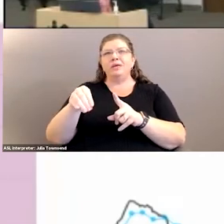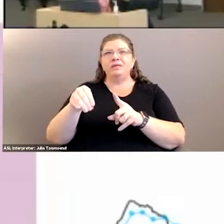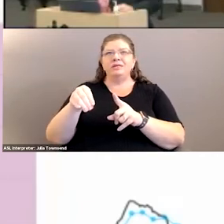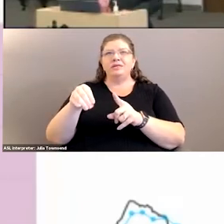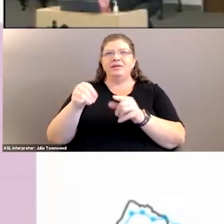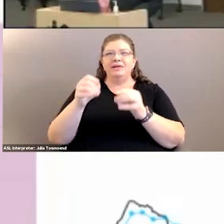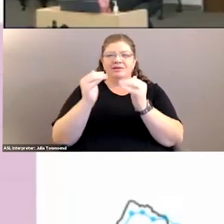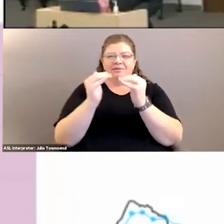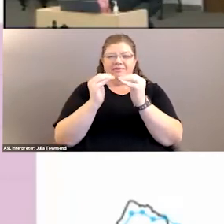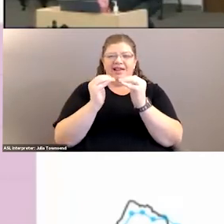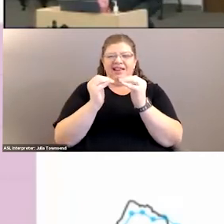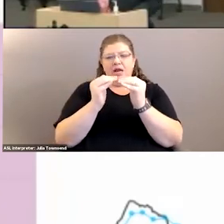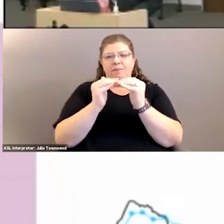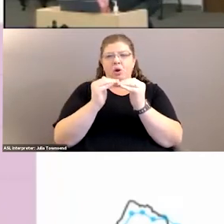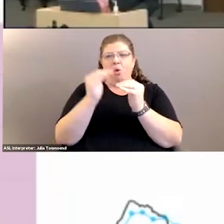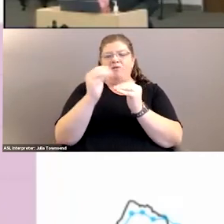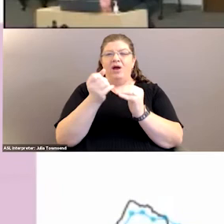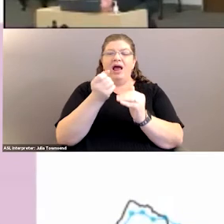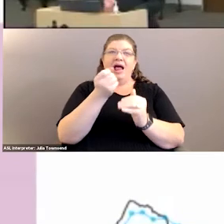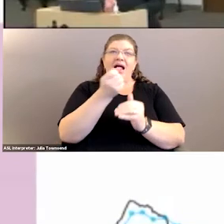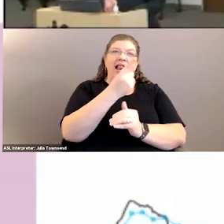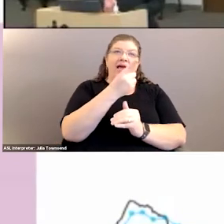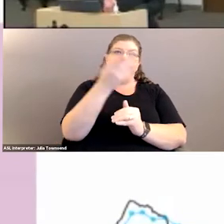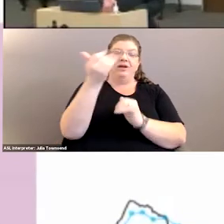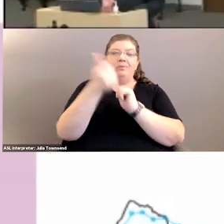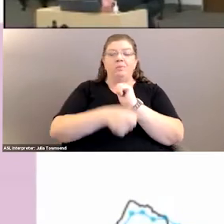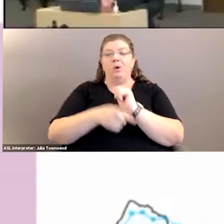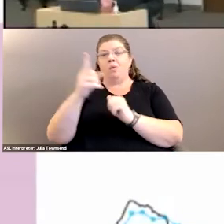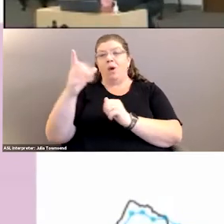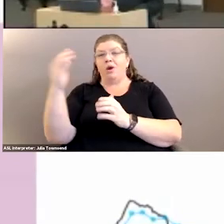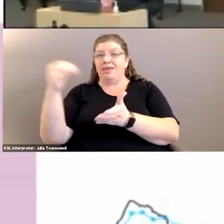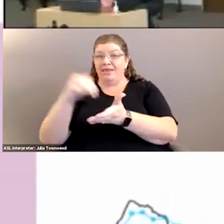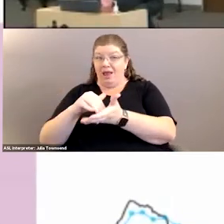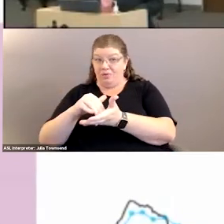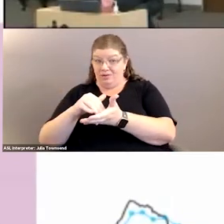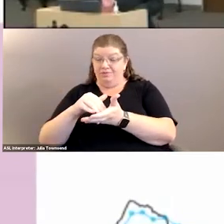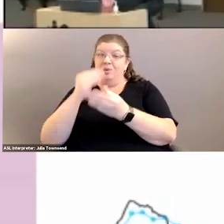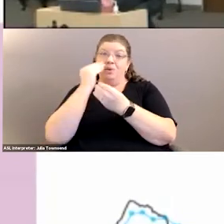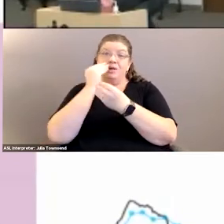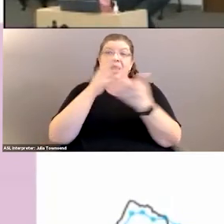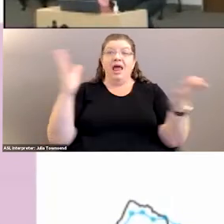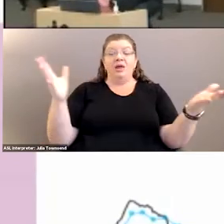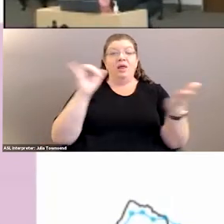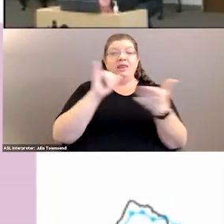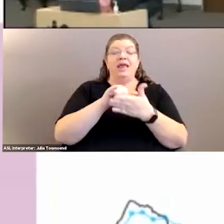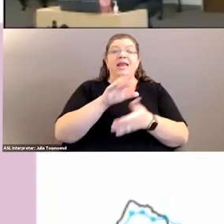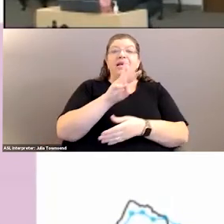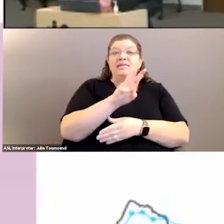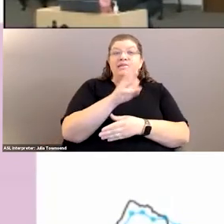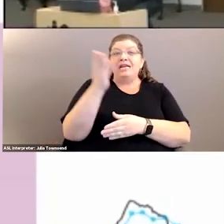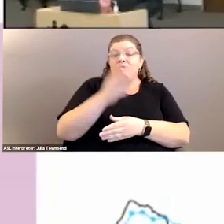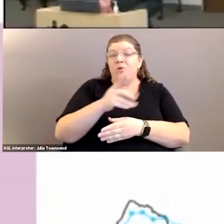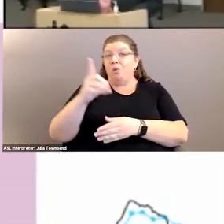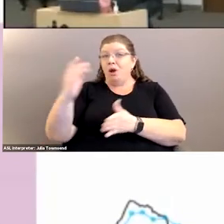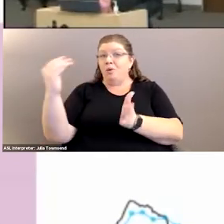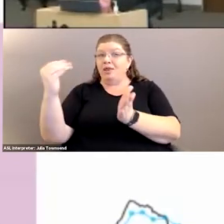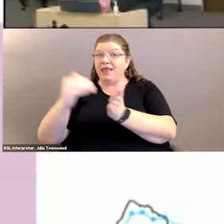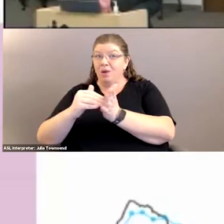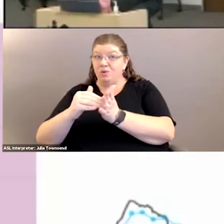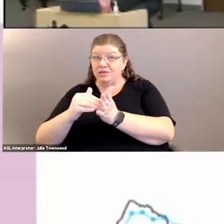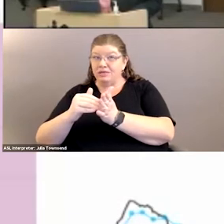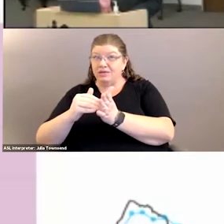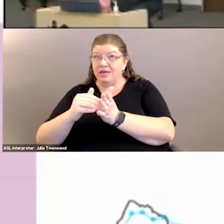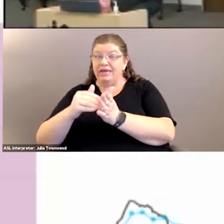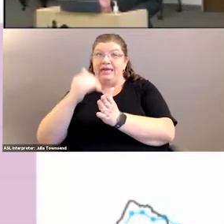excess of 11 per 100 000 i will tell you that a case rate of six per 100 000